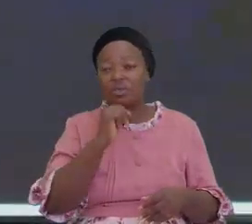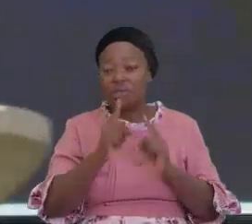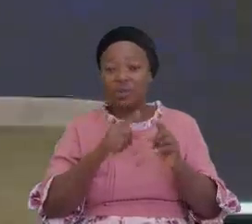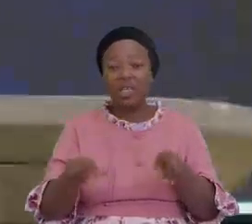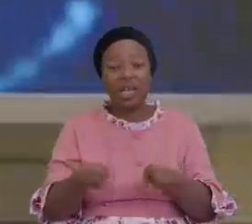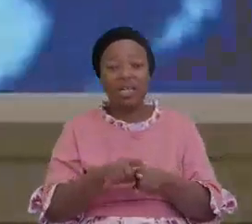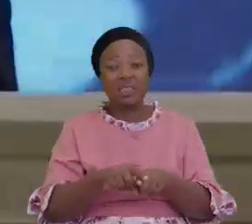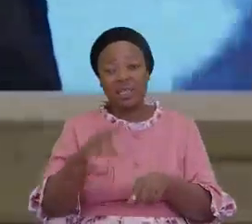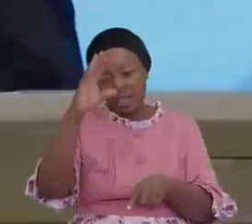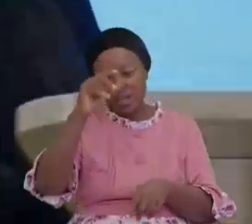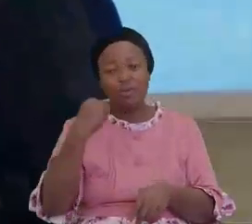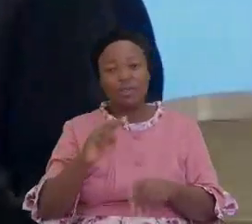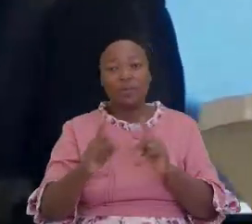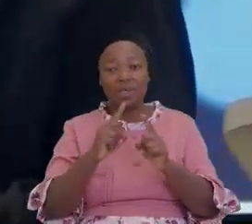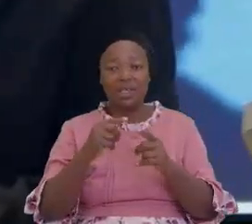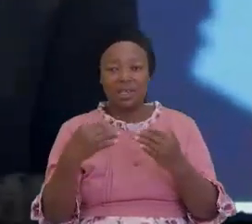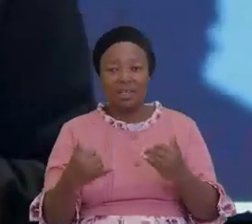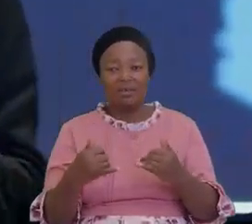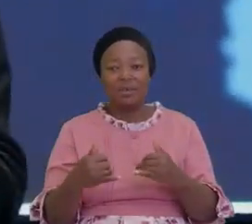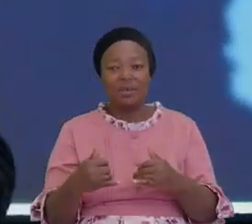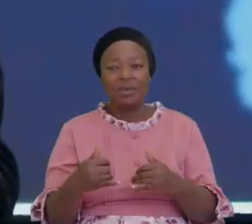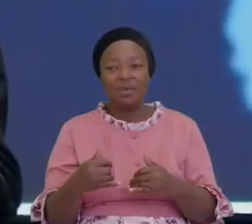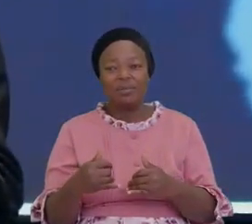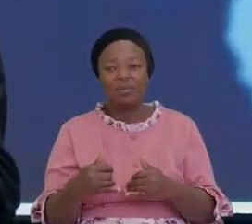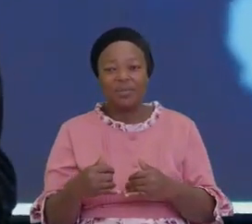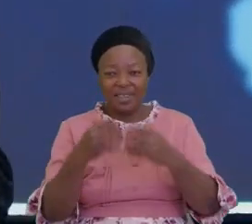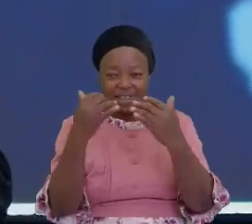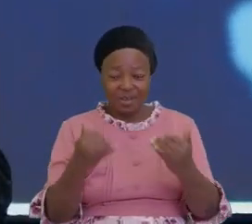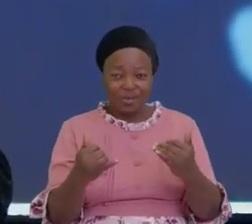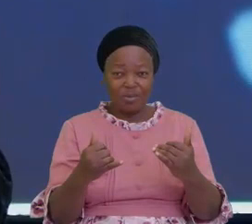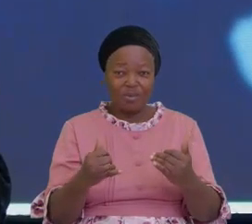My grammar English has improved.